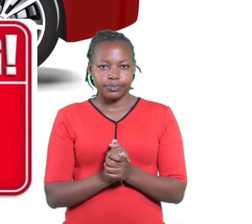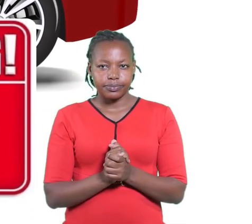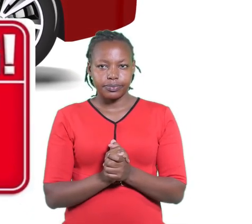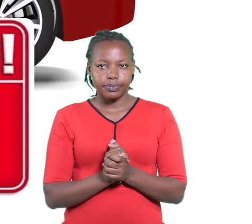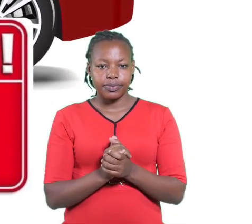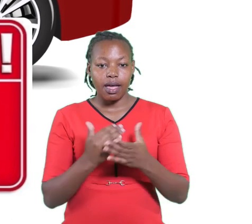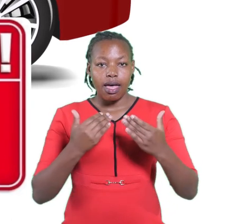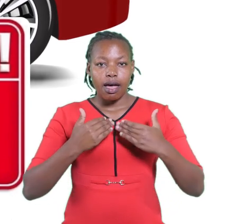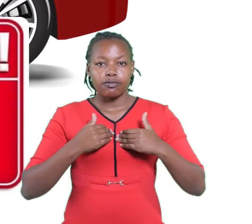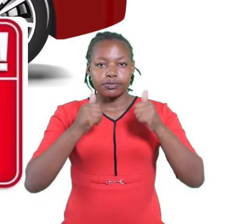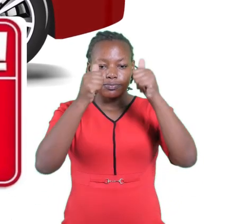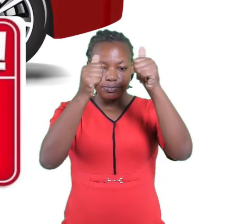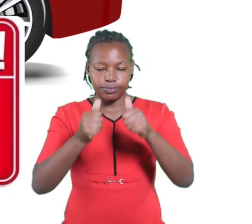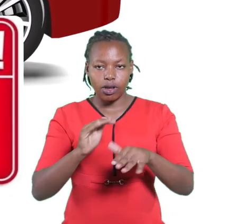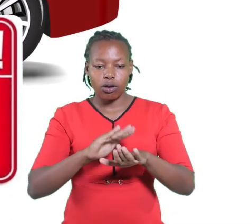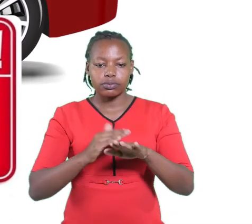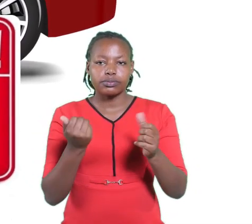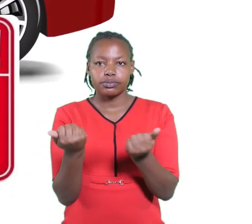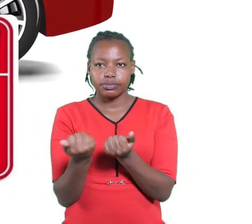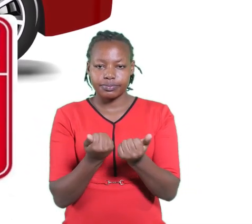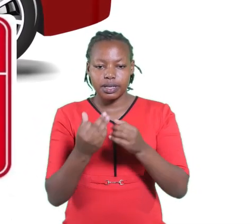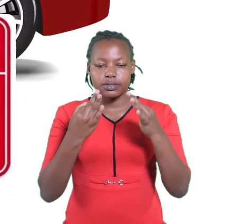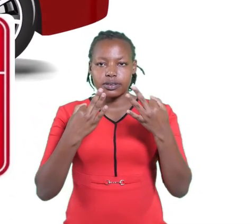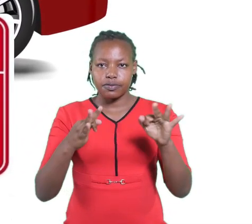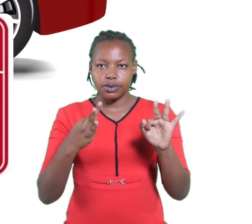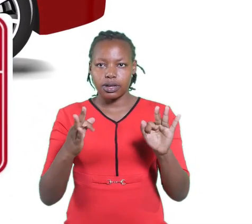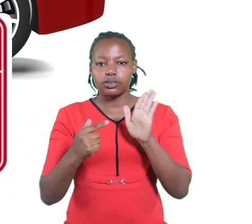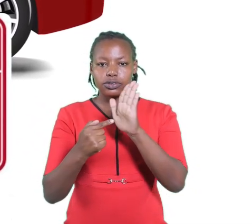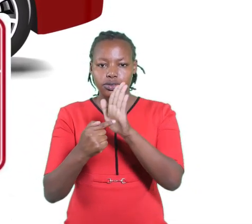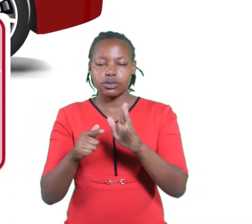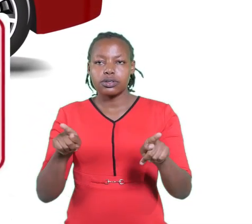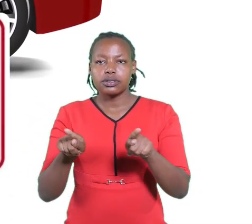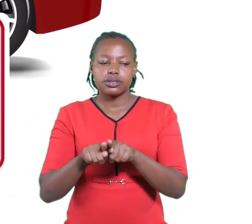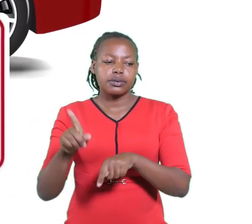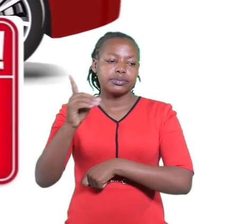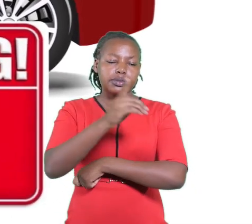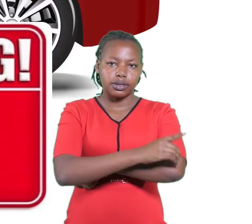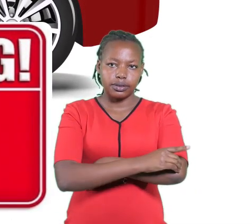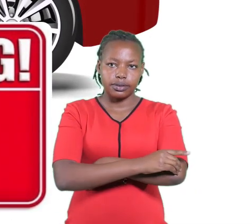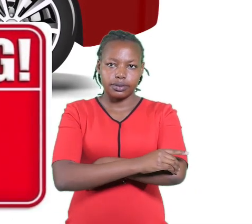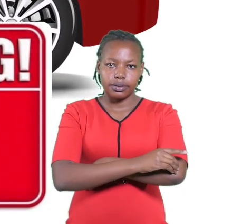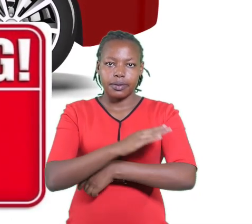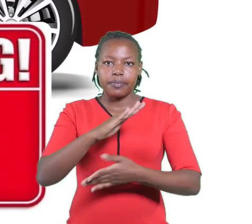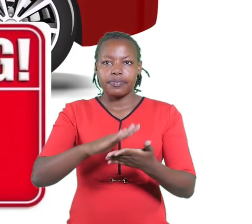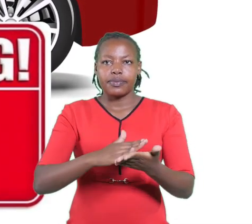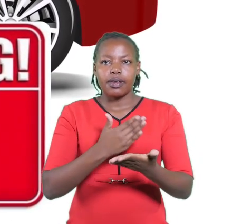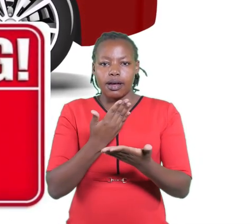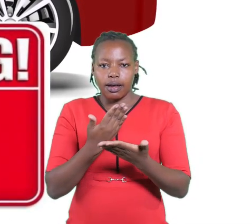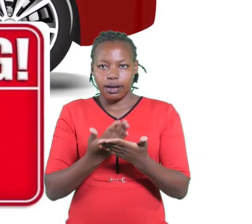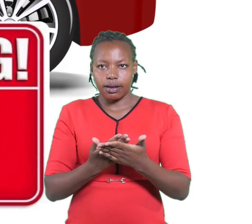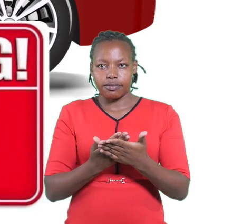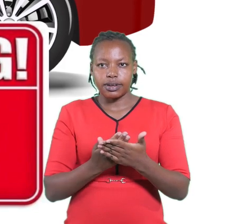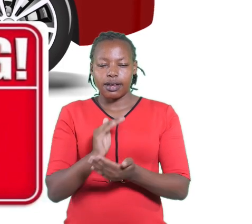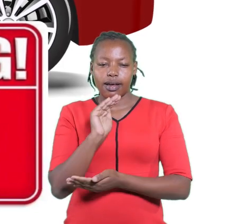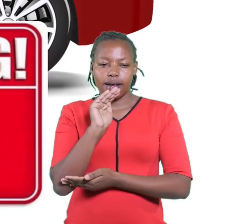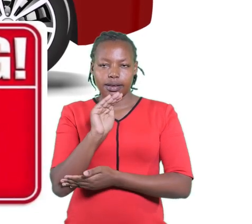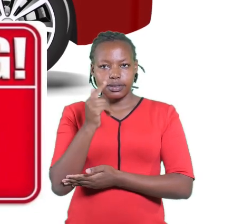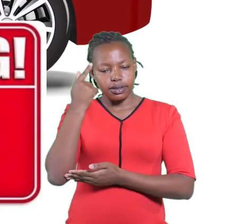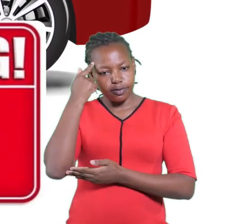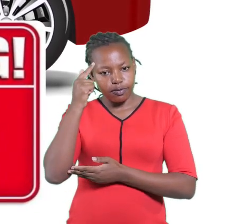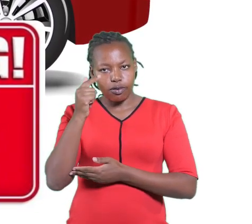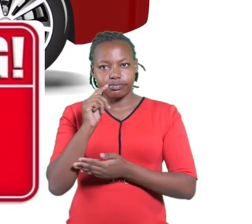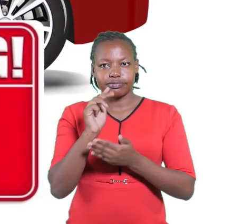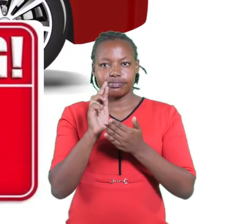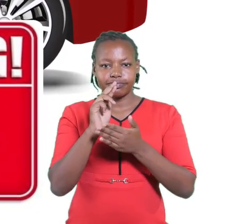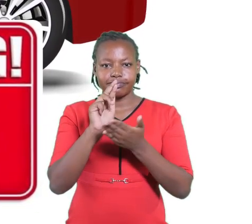be placed by the registered owner, a court order, or the NTSA. A caveat can only be lifted